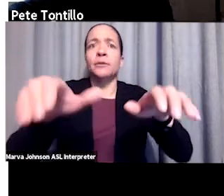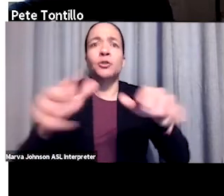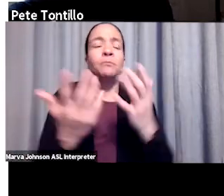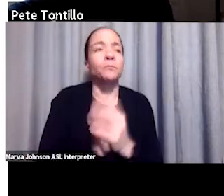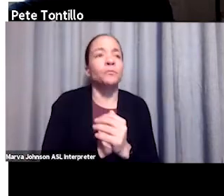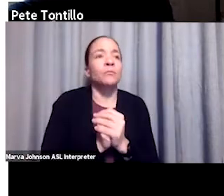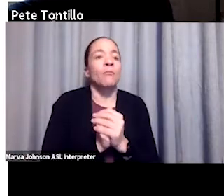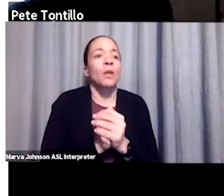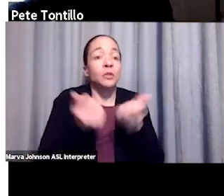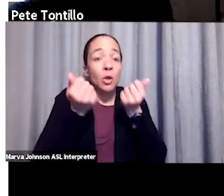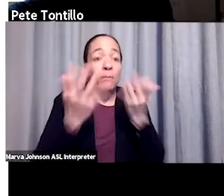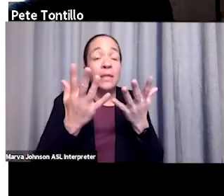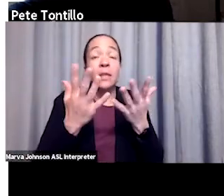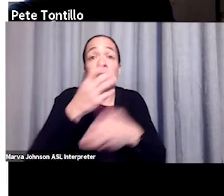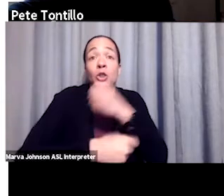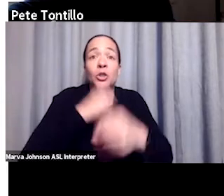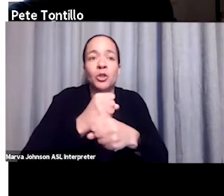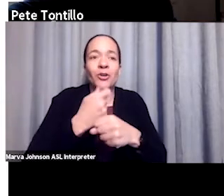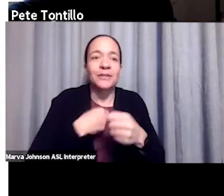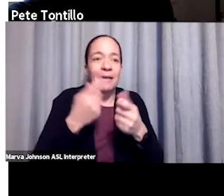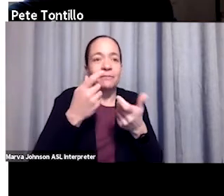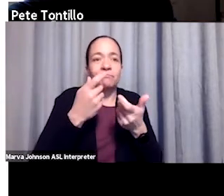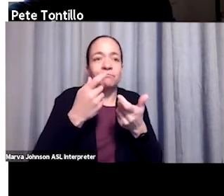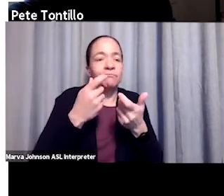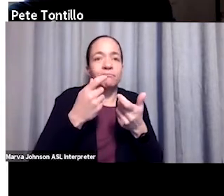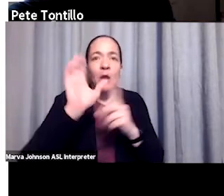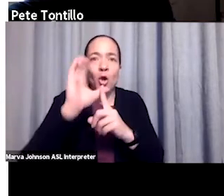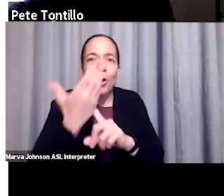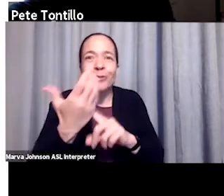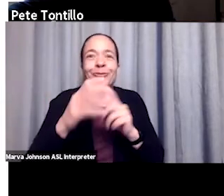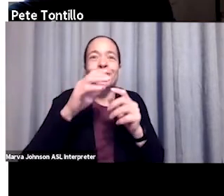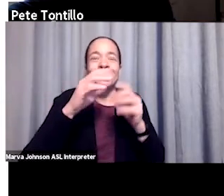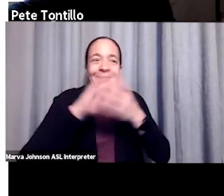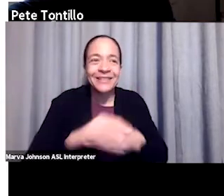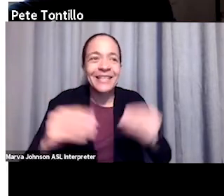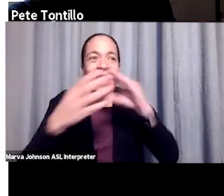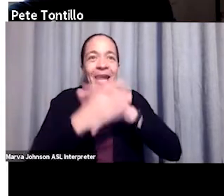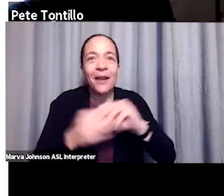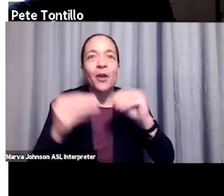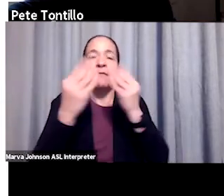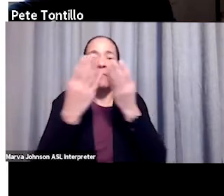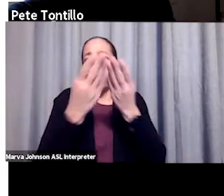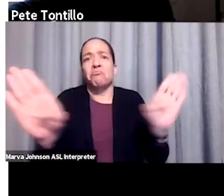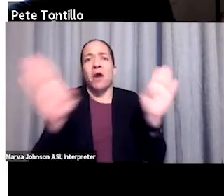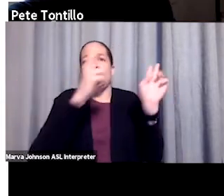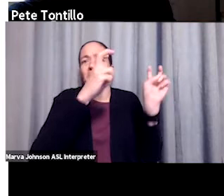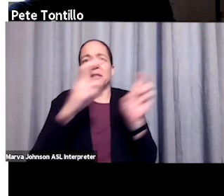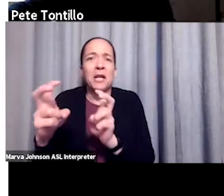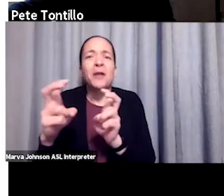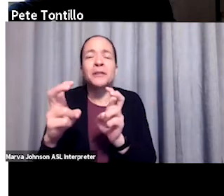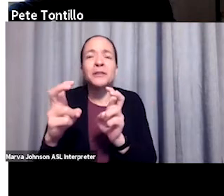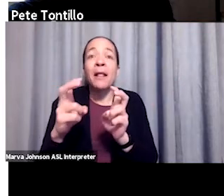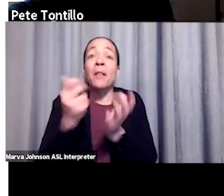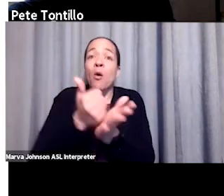number of years, dozens of different cultural narratives that you can use to frame communications about a wide range of issues, and that can bring people